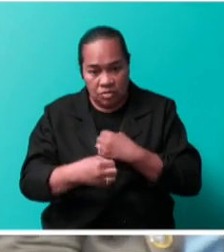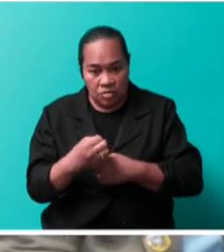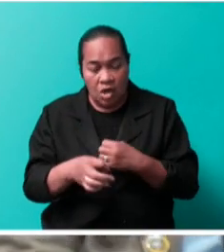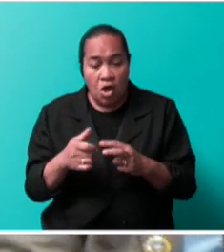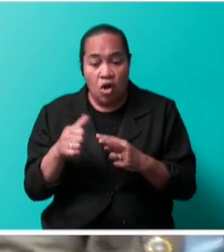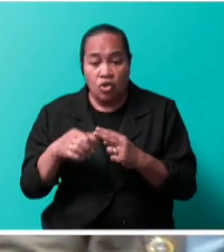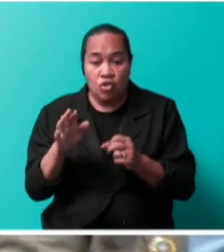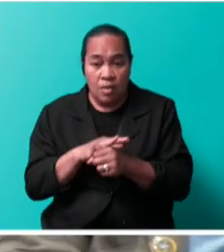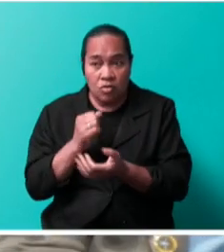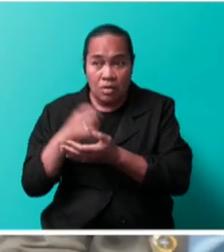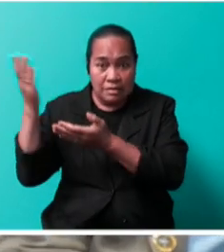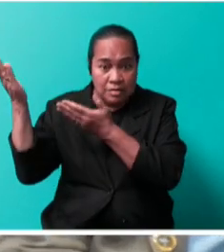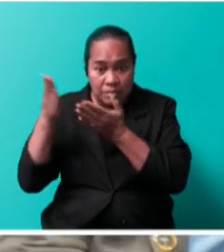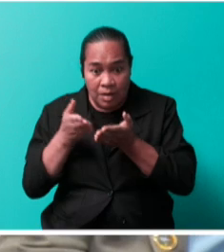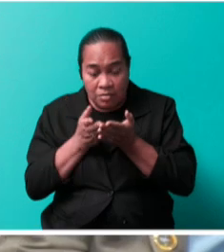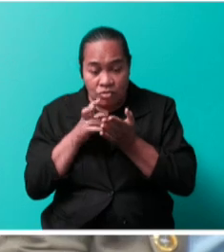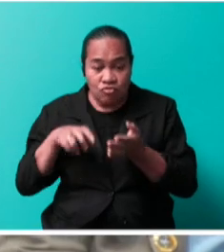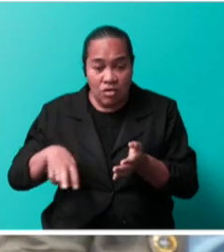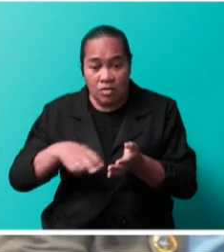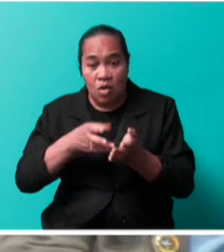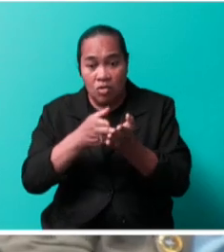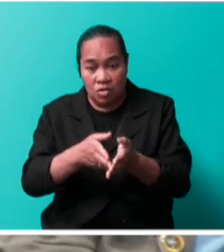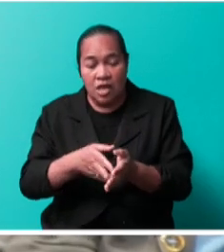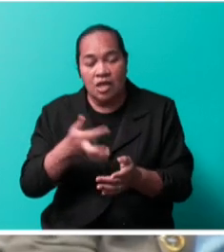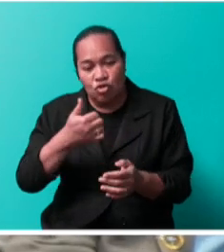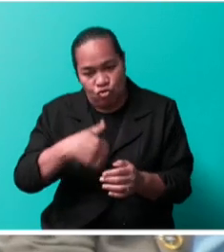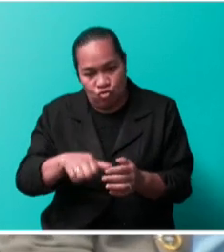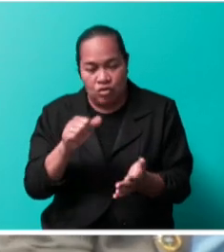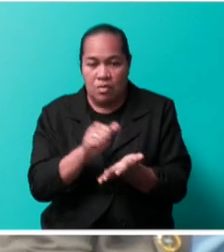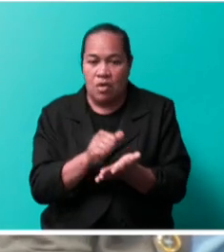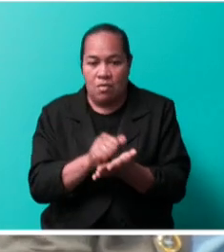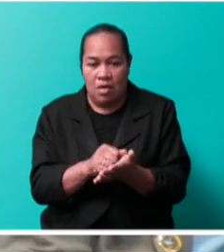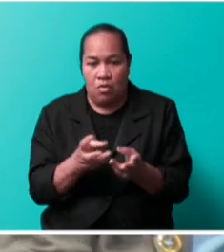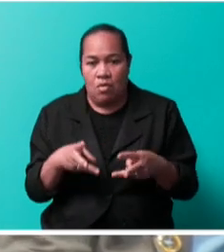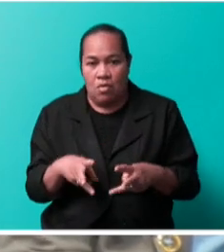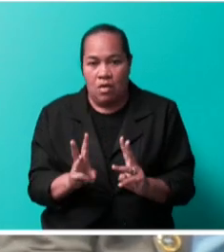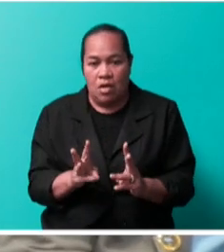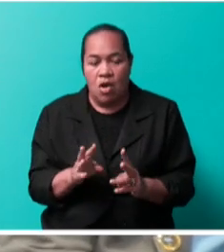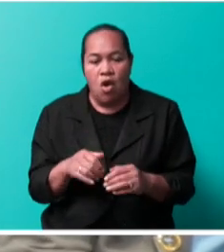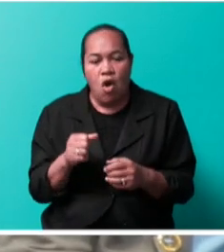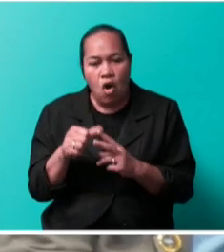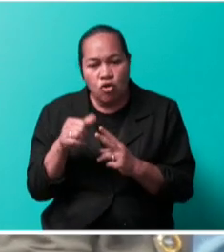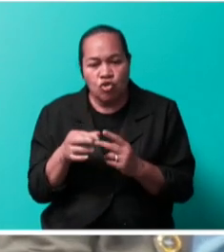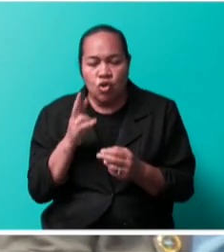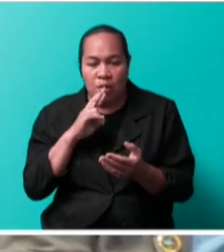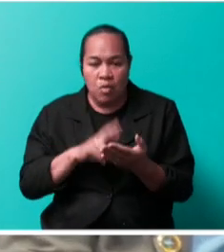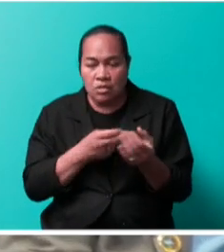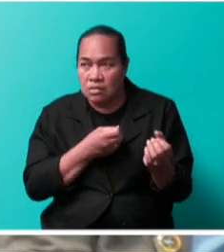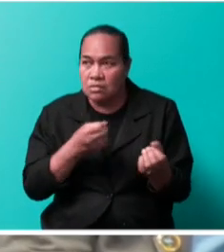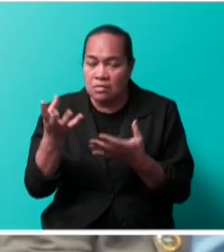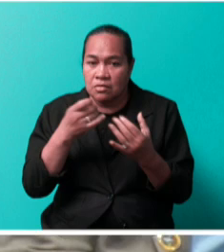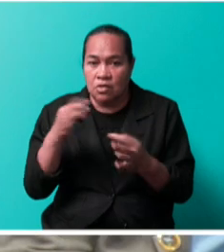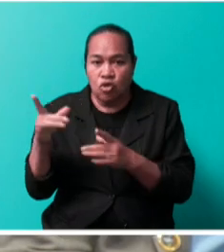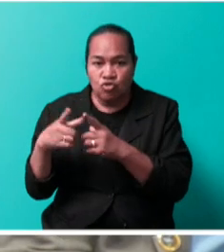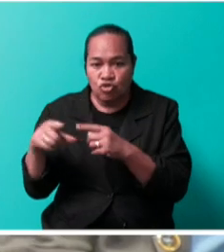transportation, ensuring proper use of maintenance of the equipment, providing regular progress reports to JICA, and ensuring